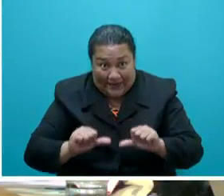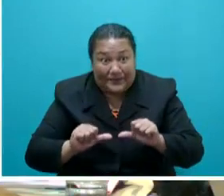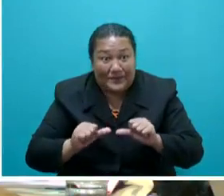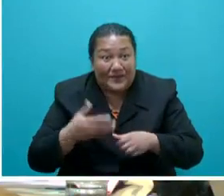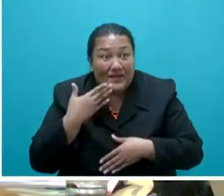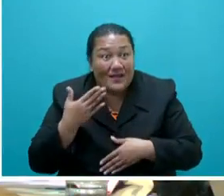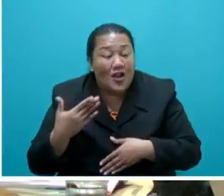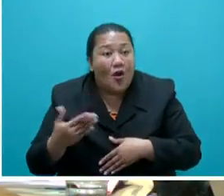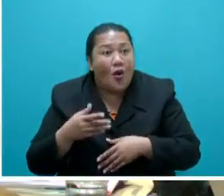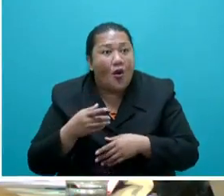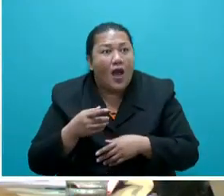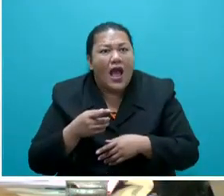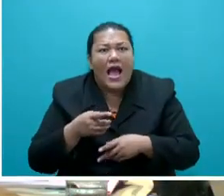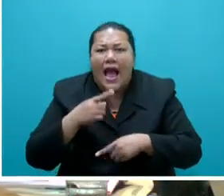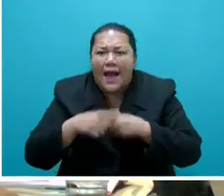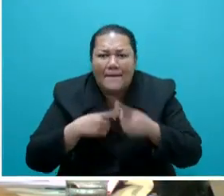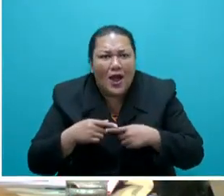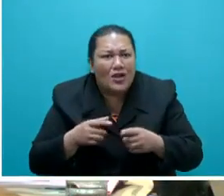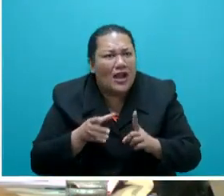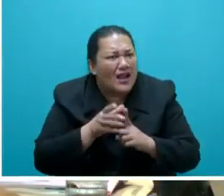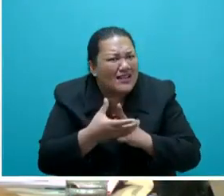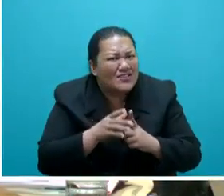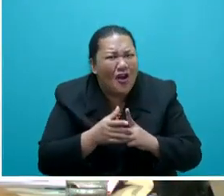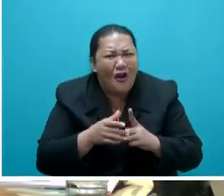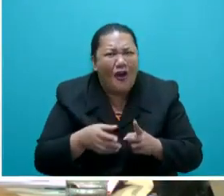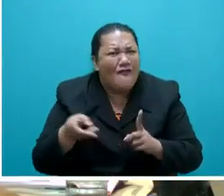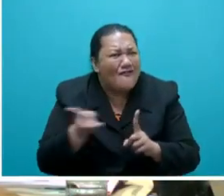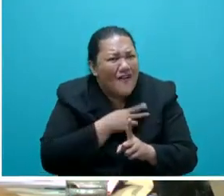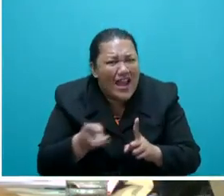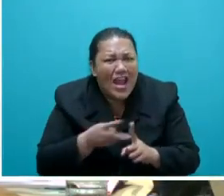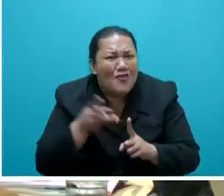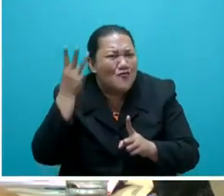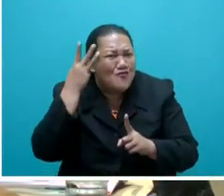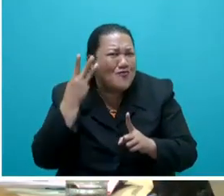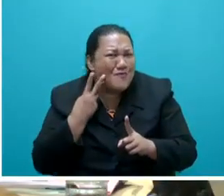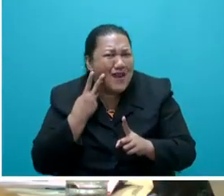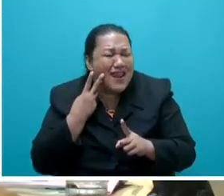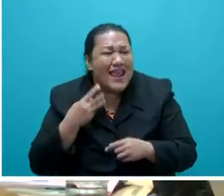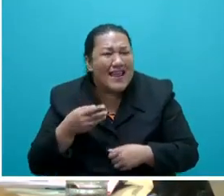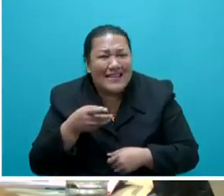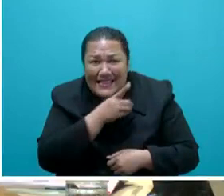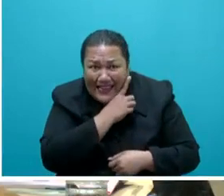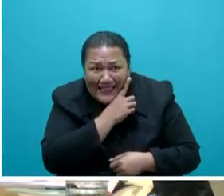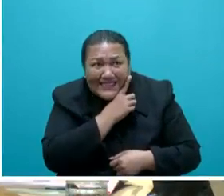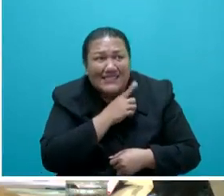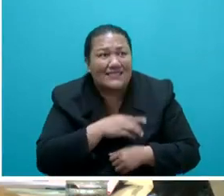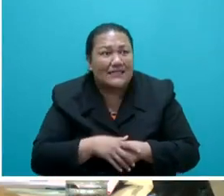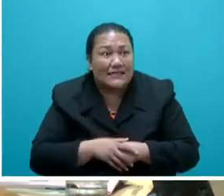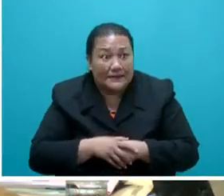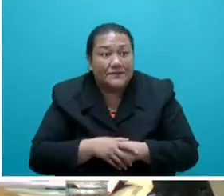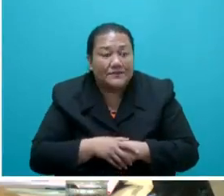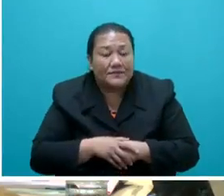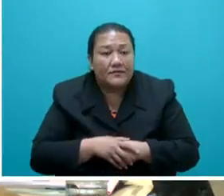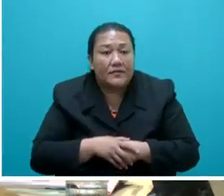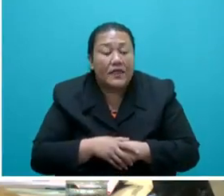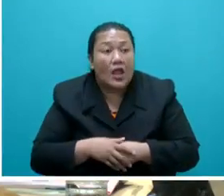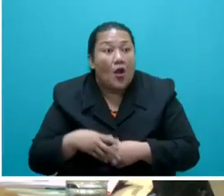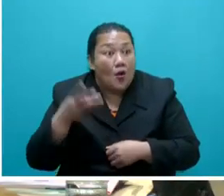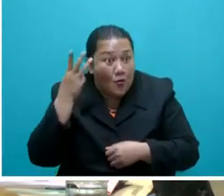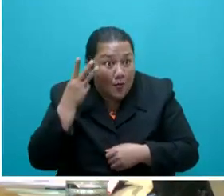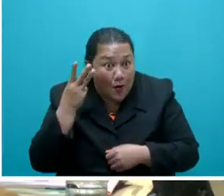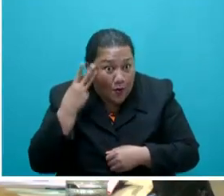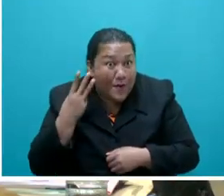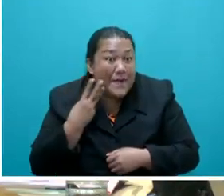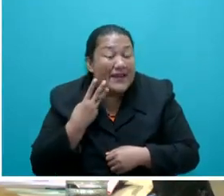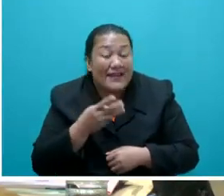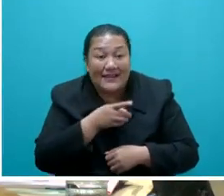of a culture of violence against women and girls. To this end, Honorable Speaker, government, through the Ministry of Women, Children and